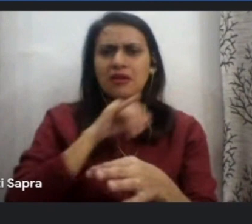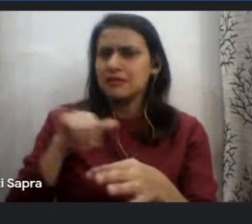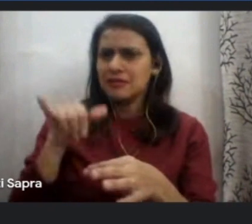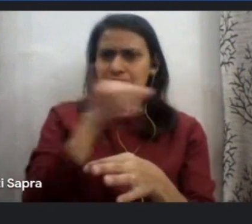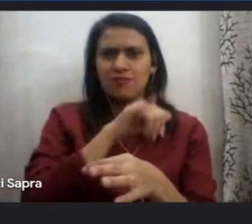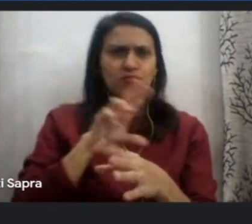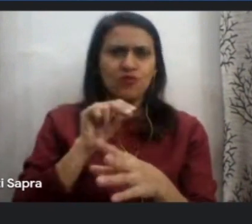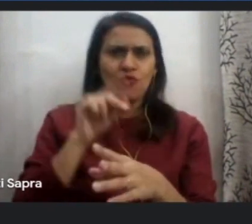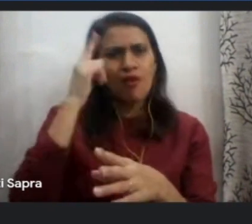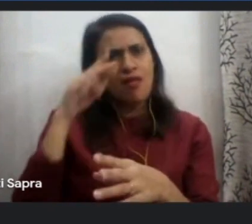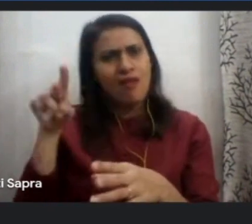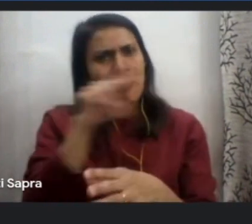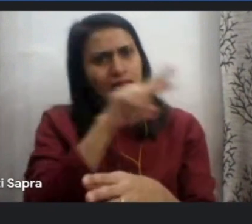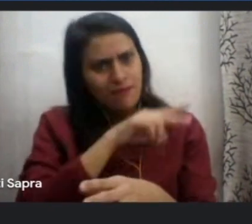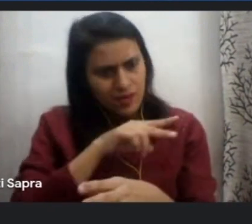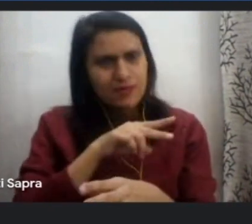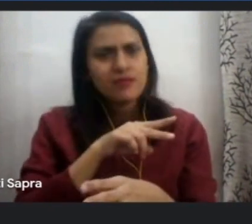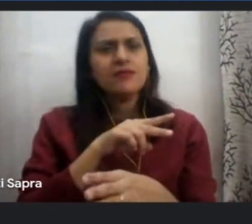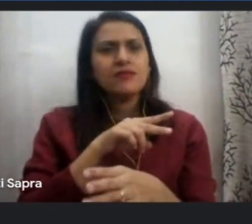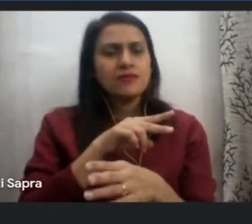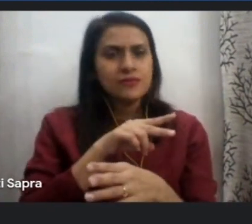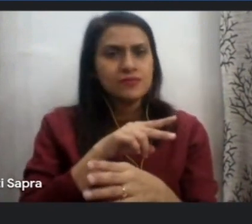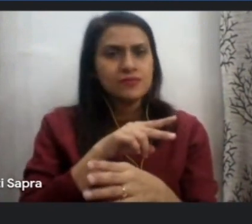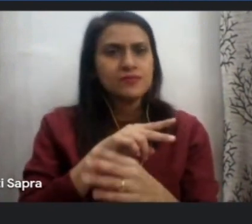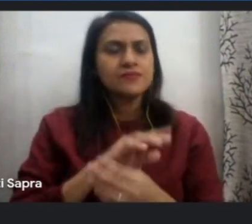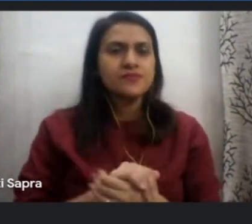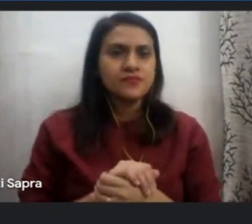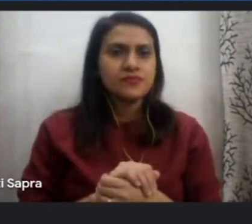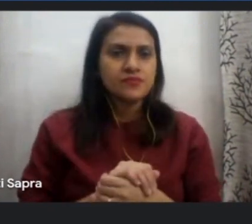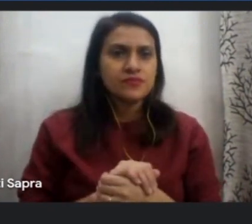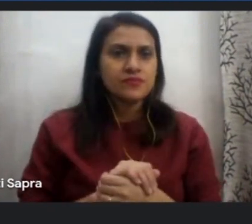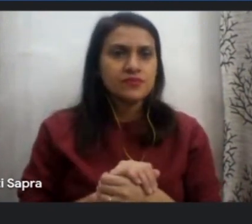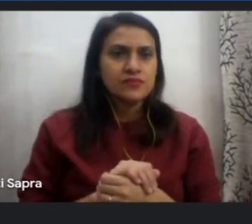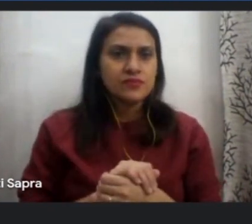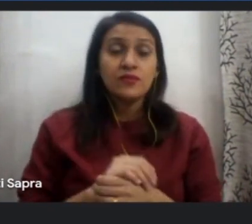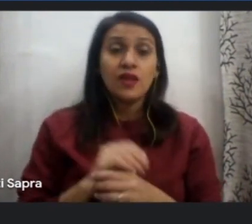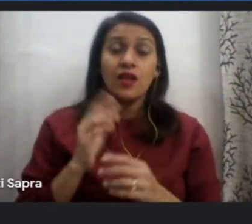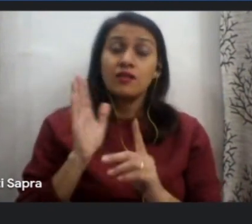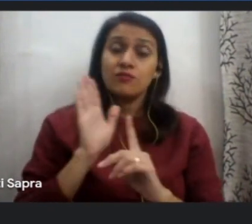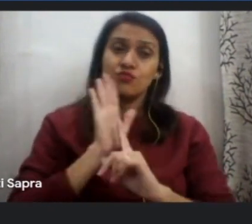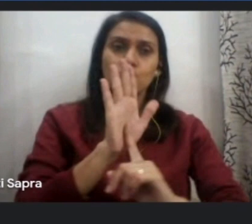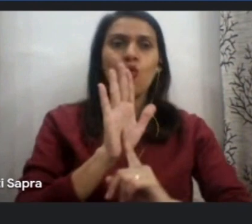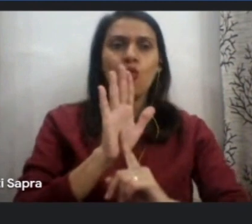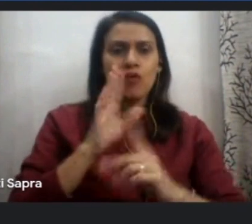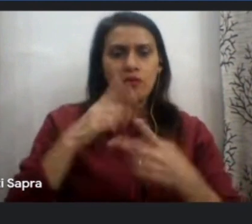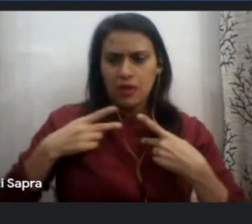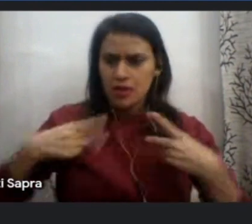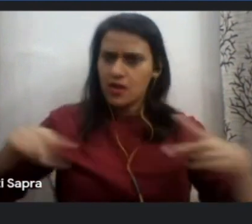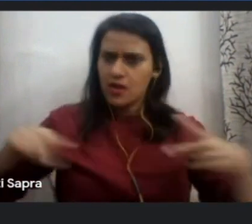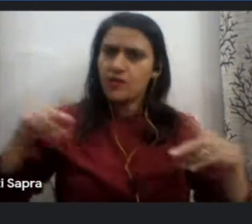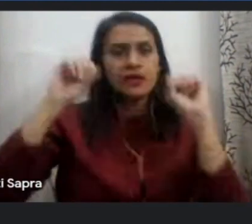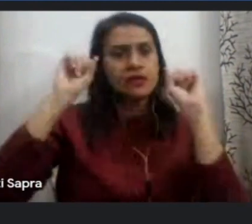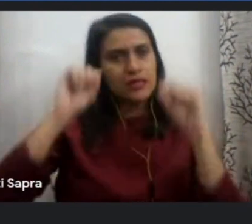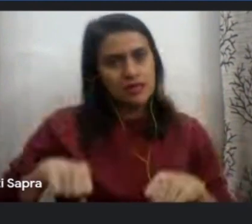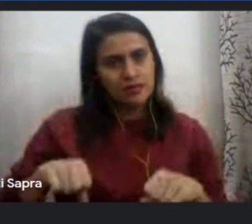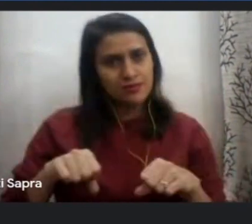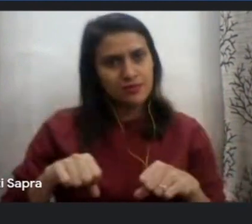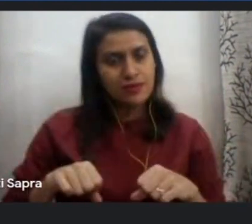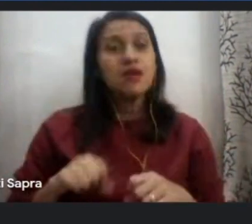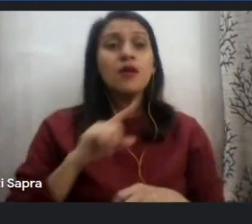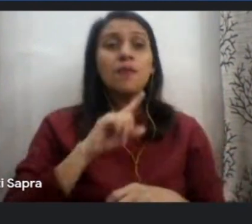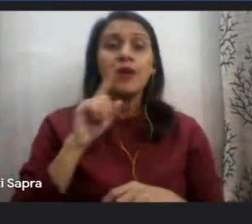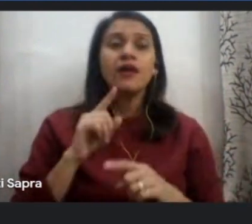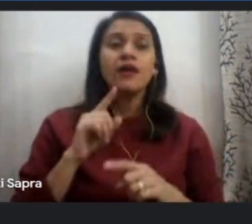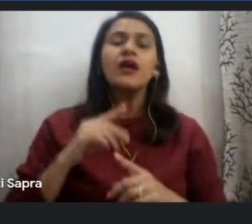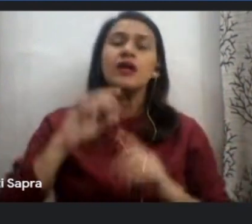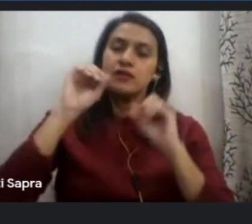Neurodiversity basically refers to acknowledging differences. We are all different, yes, but acknowledging the difference